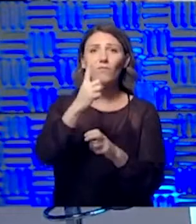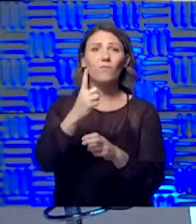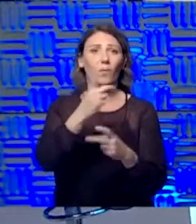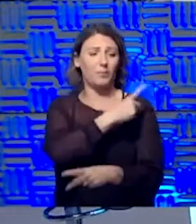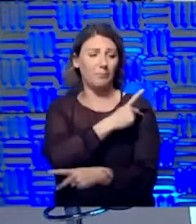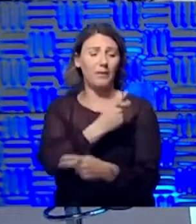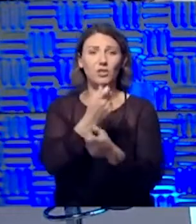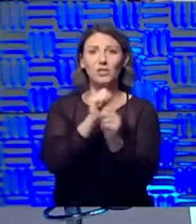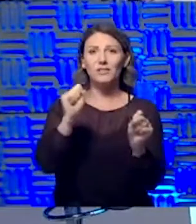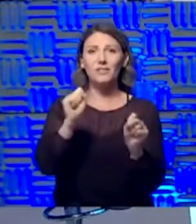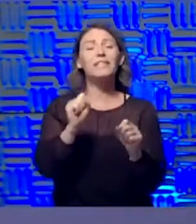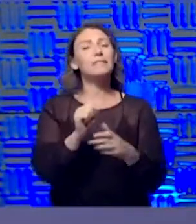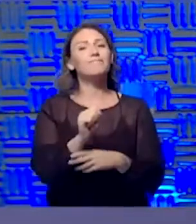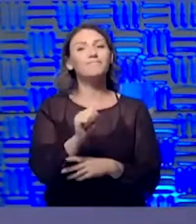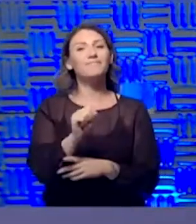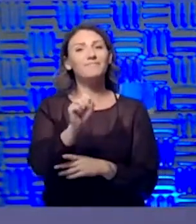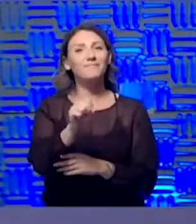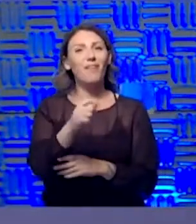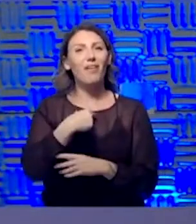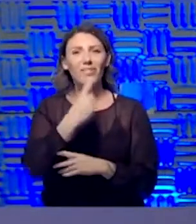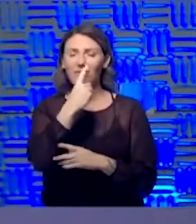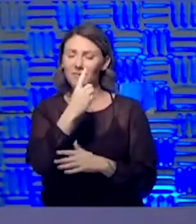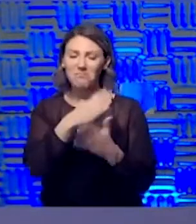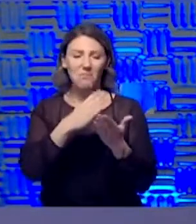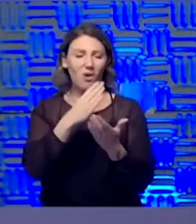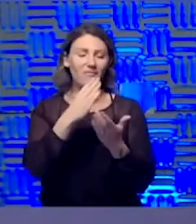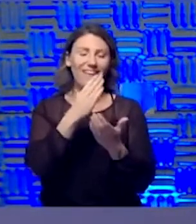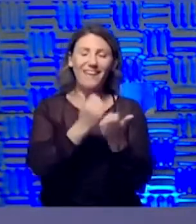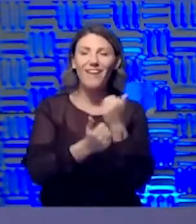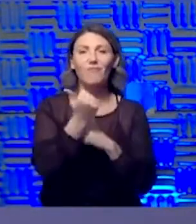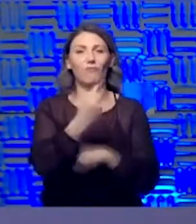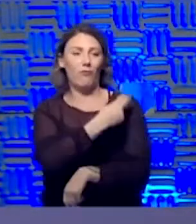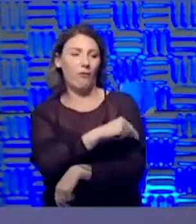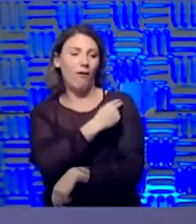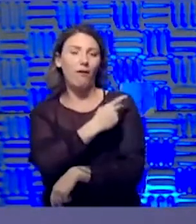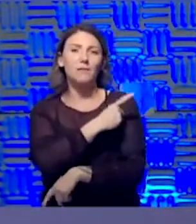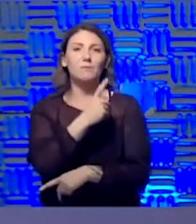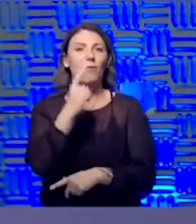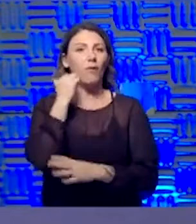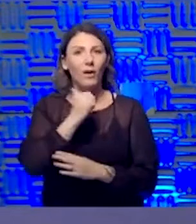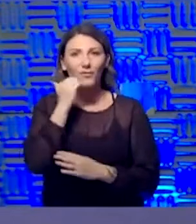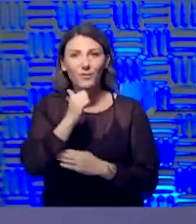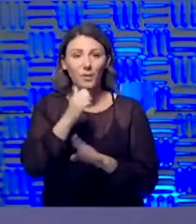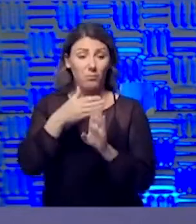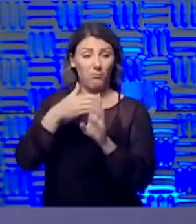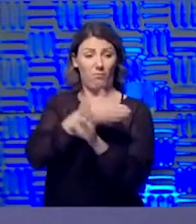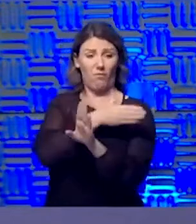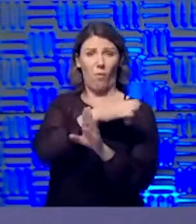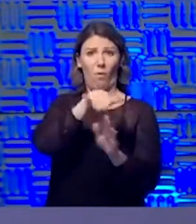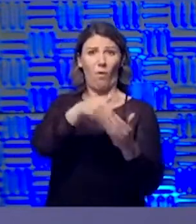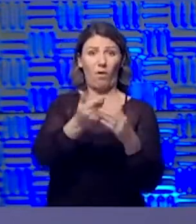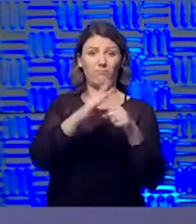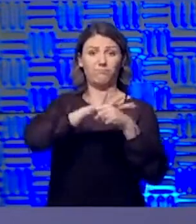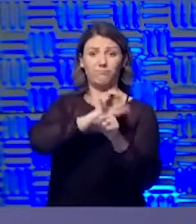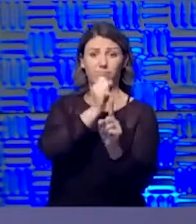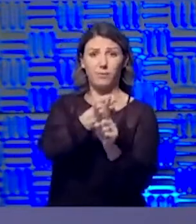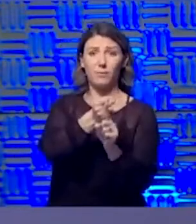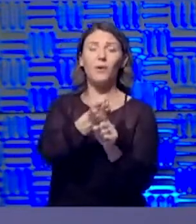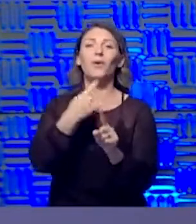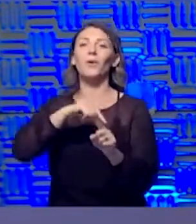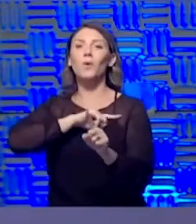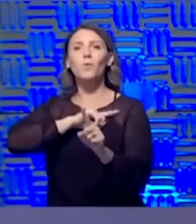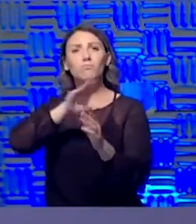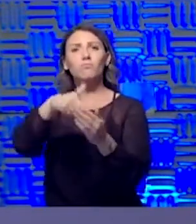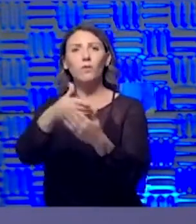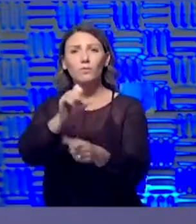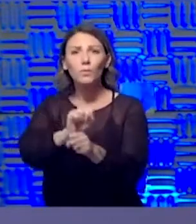Steve, I think that's part of what every hospital tries to do every single day. Even before all of this, we know that we came to work to make